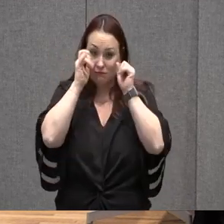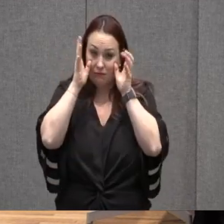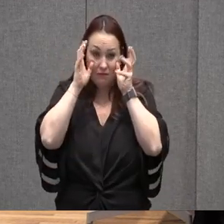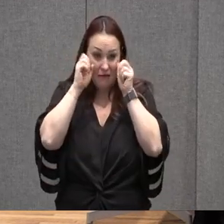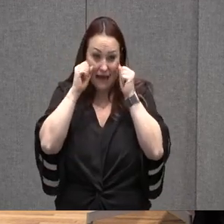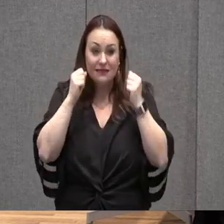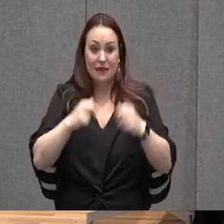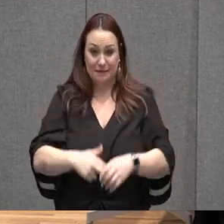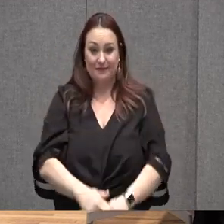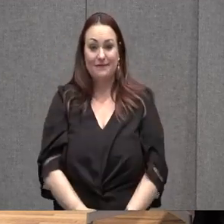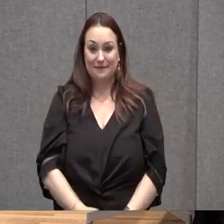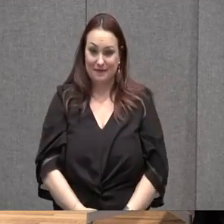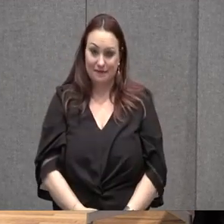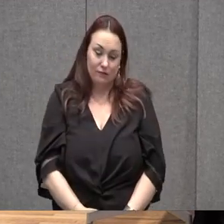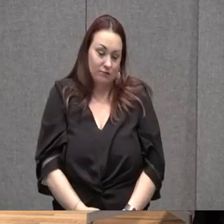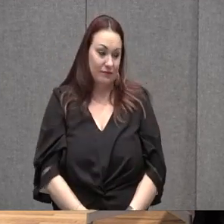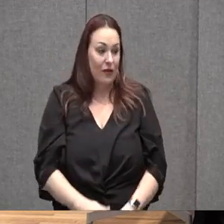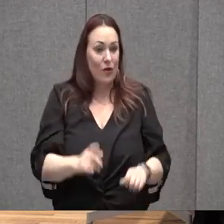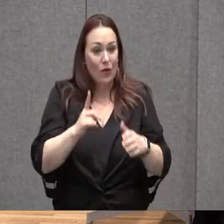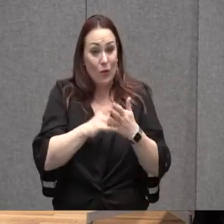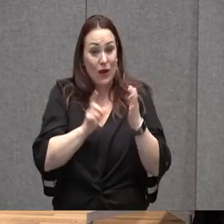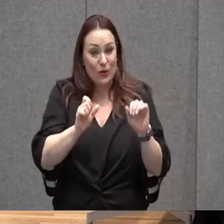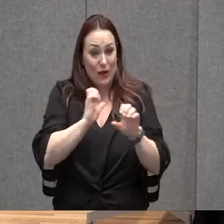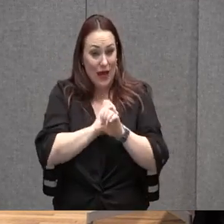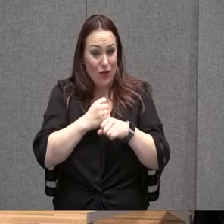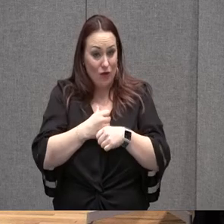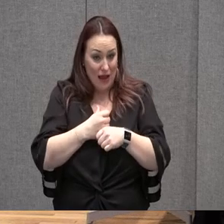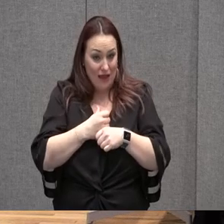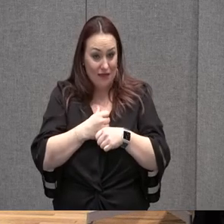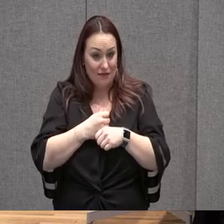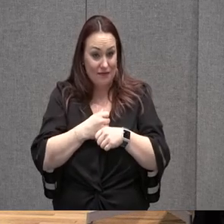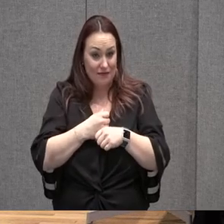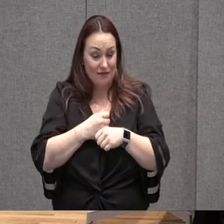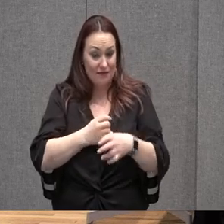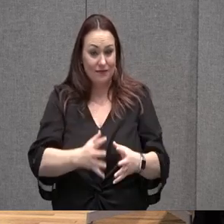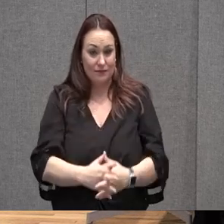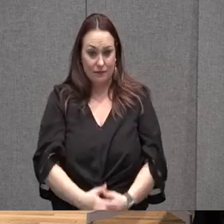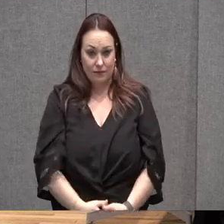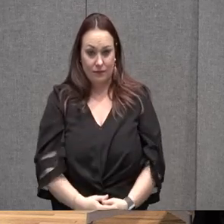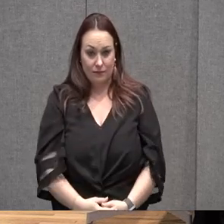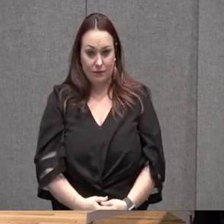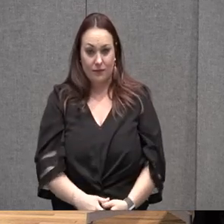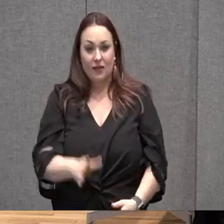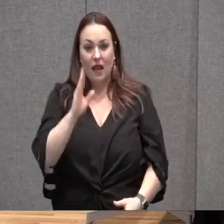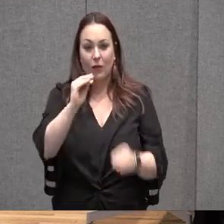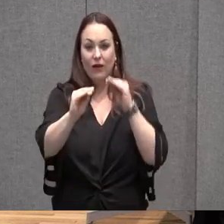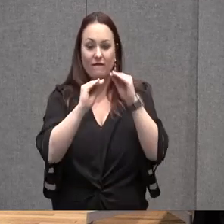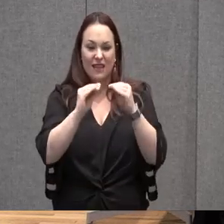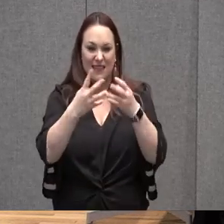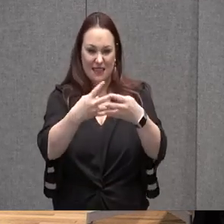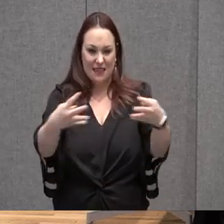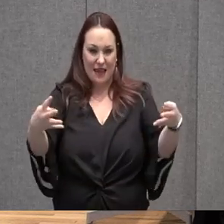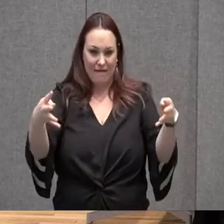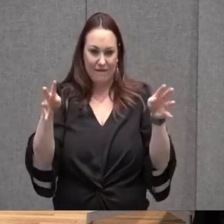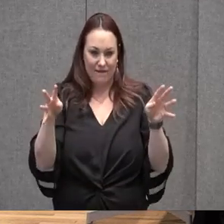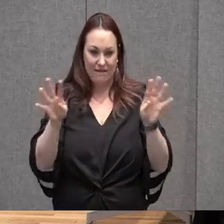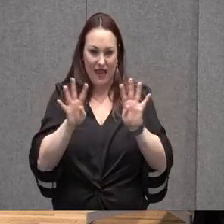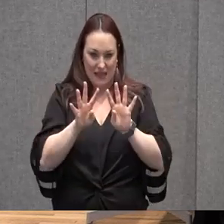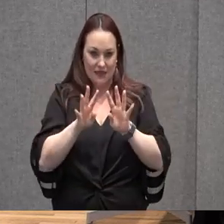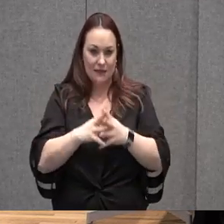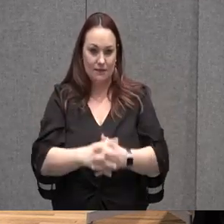amazing. And what you can create. I'm gonna fix our fence.